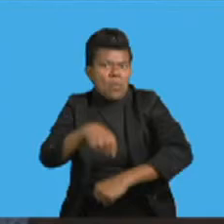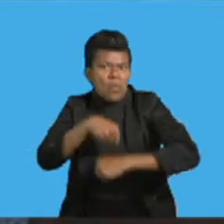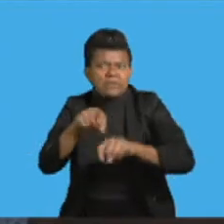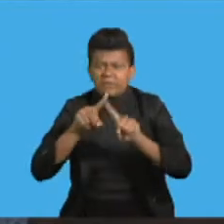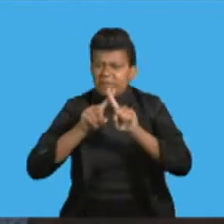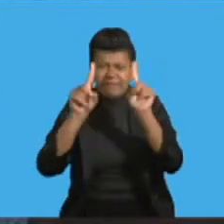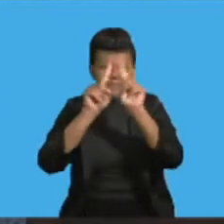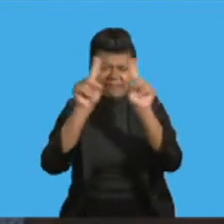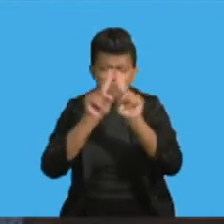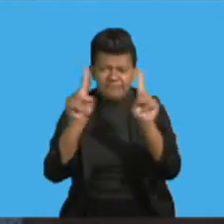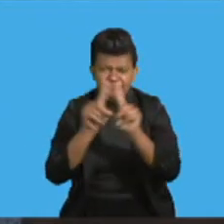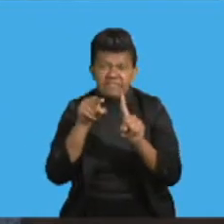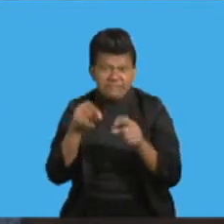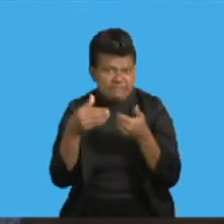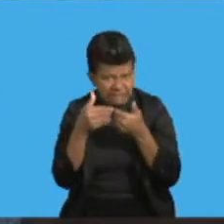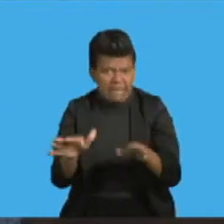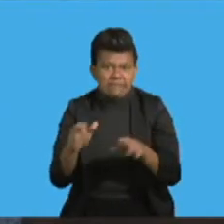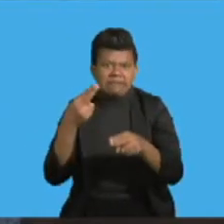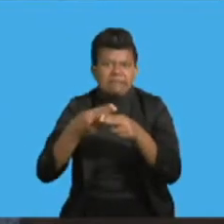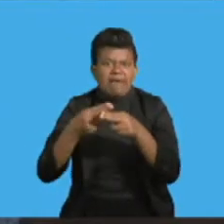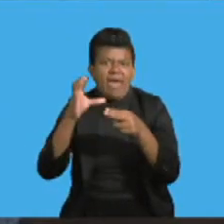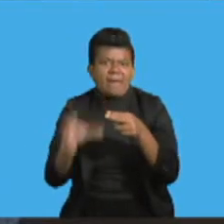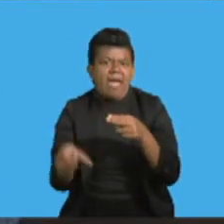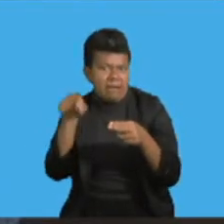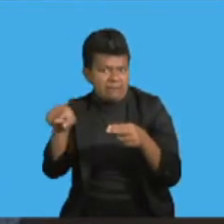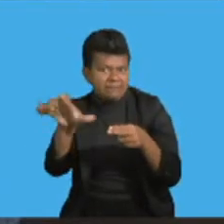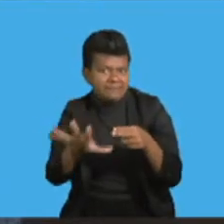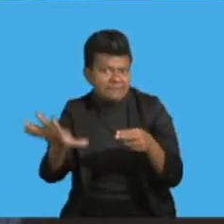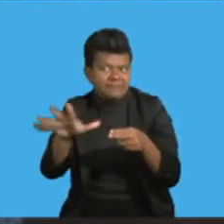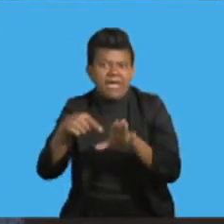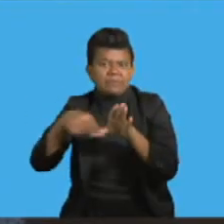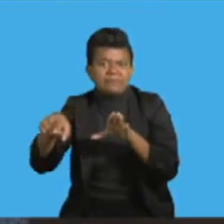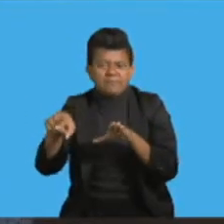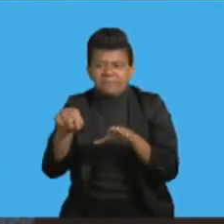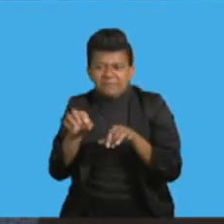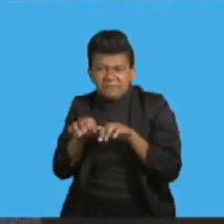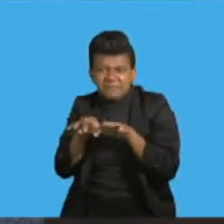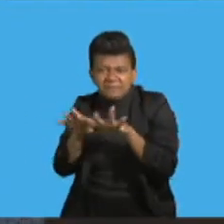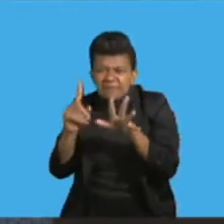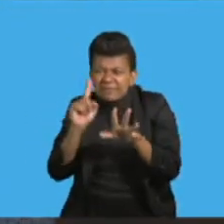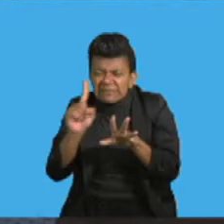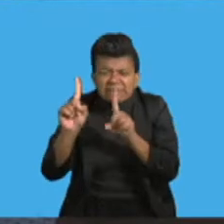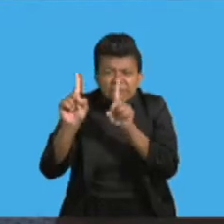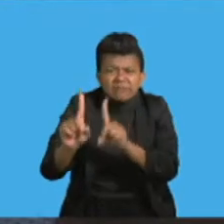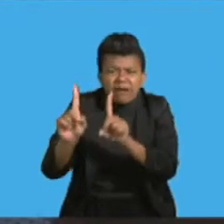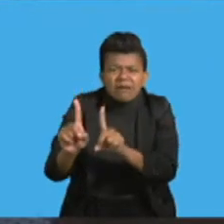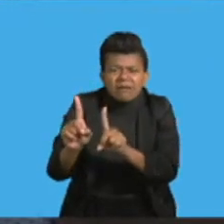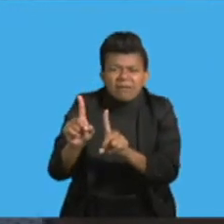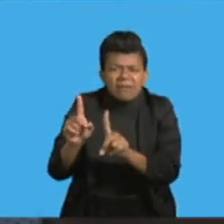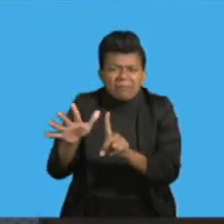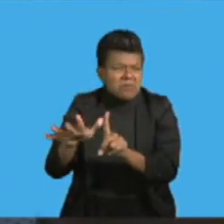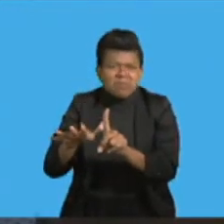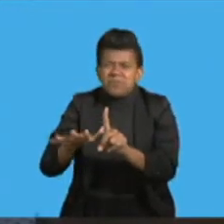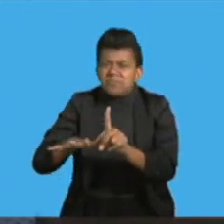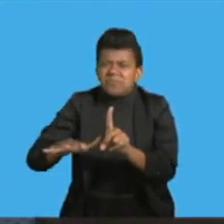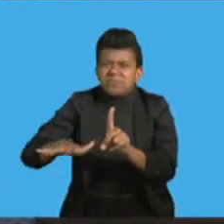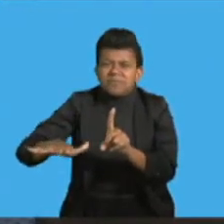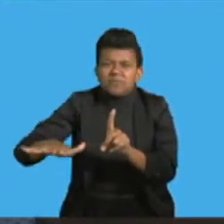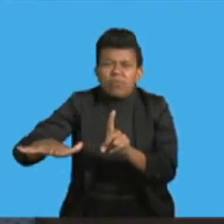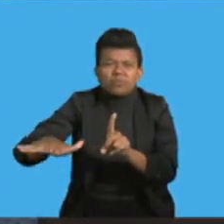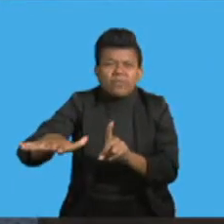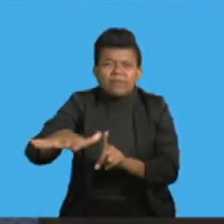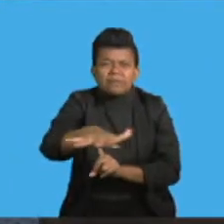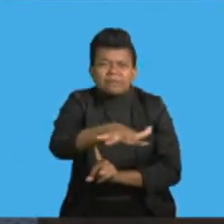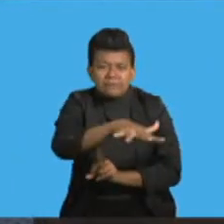farmers. What we've seen is a change towards the peri-urban area. And so instead of thinking in